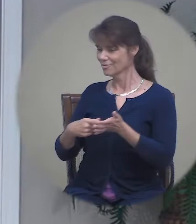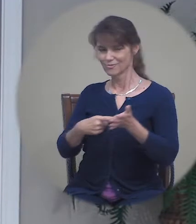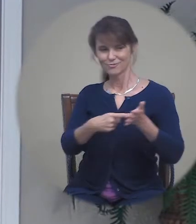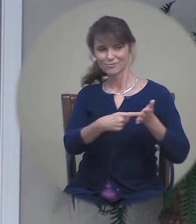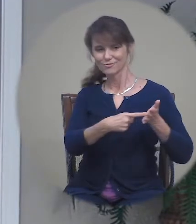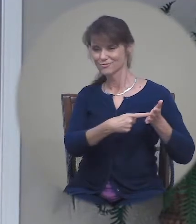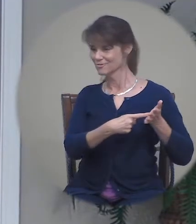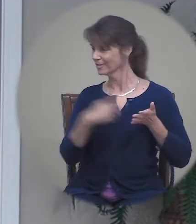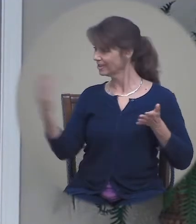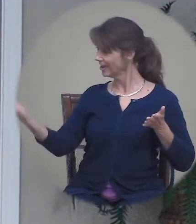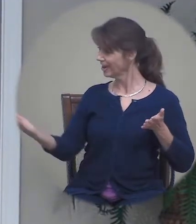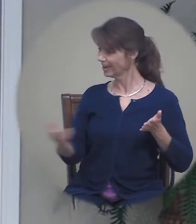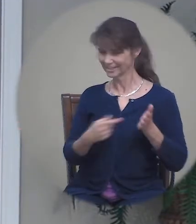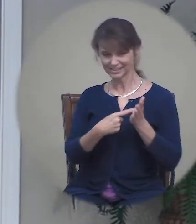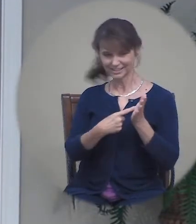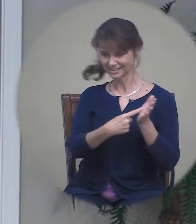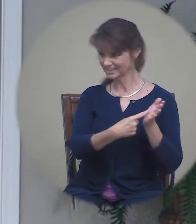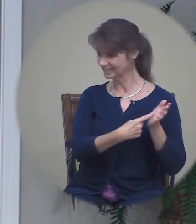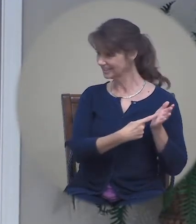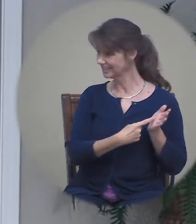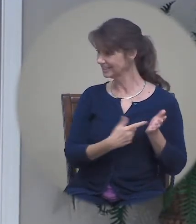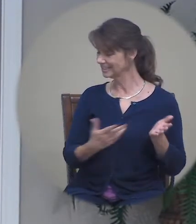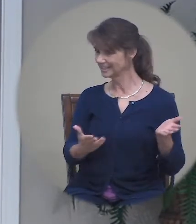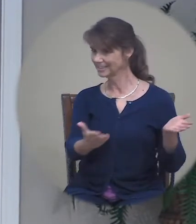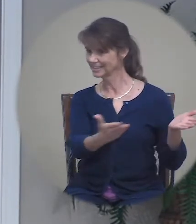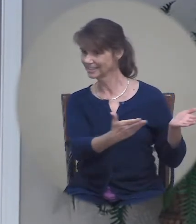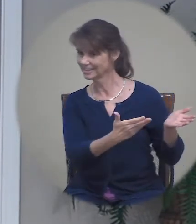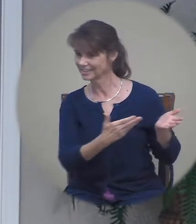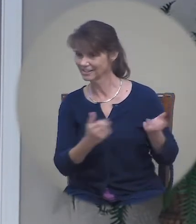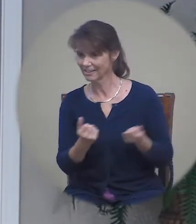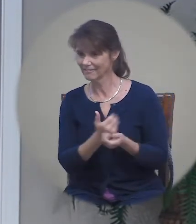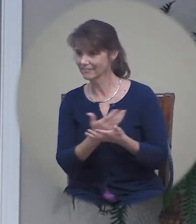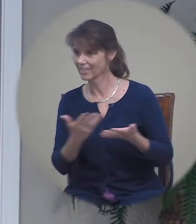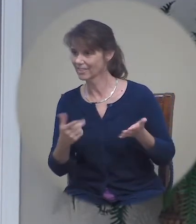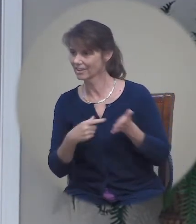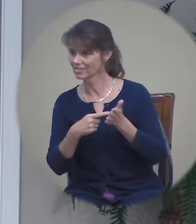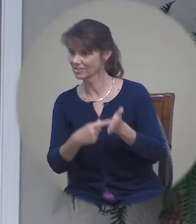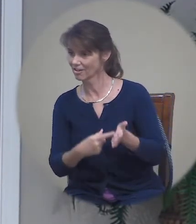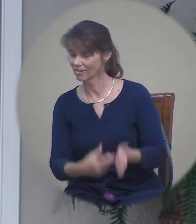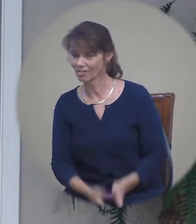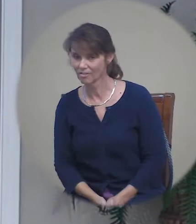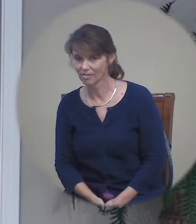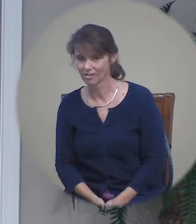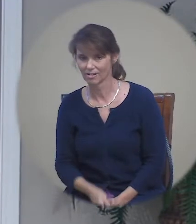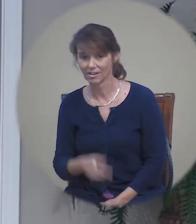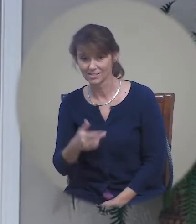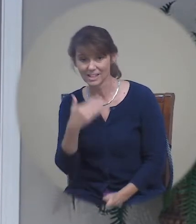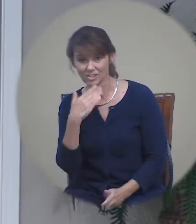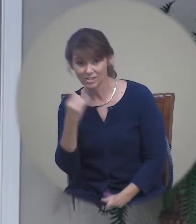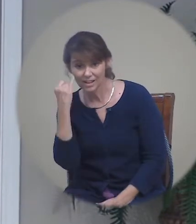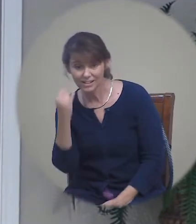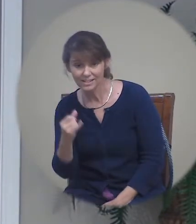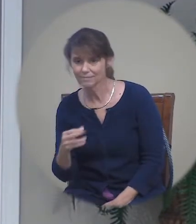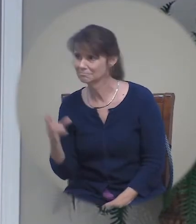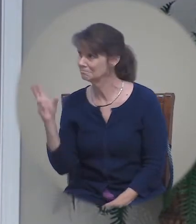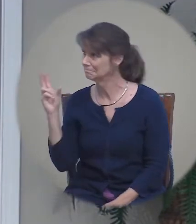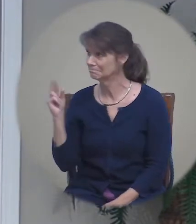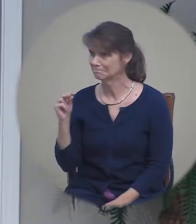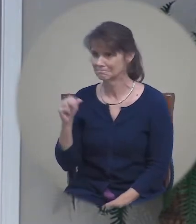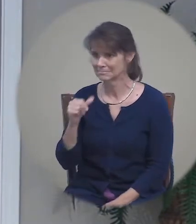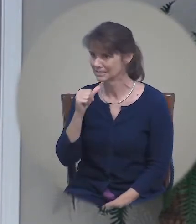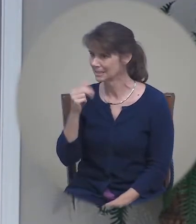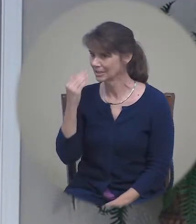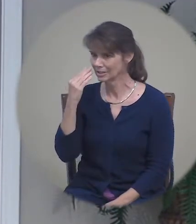idea to show emissaries from a hostile nation the great wealth that you possess. Yeah.